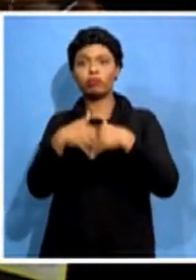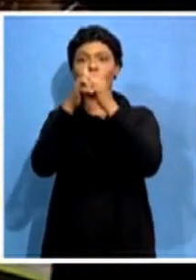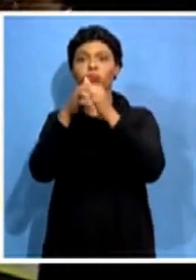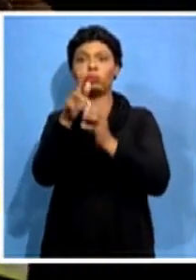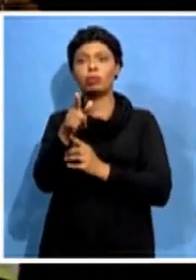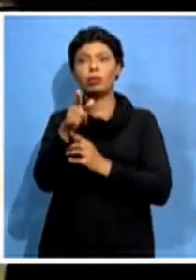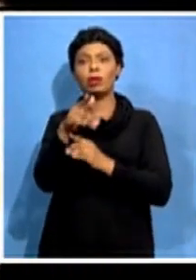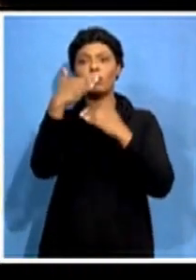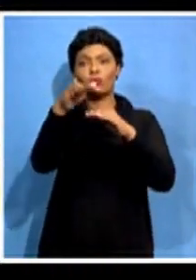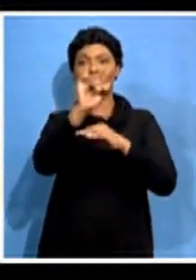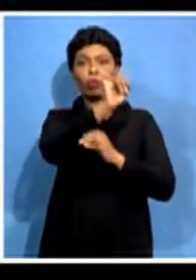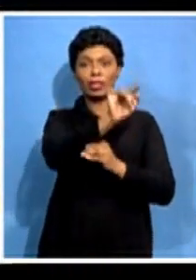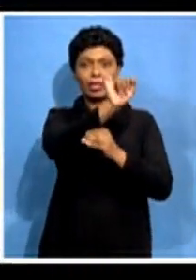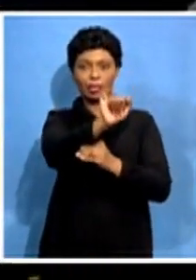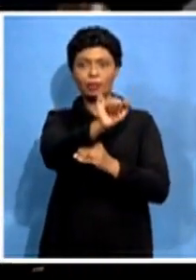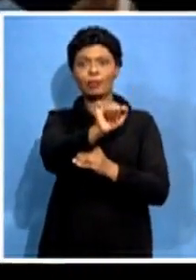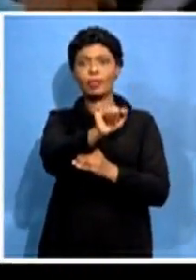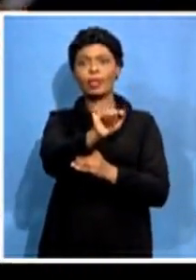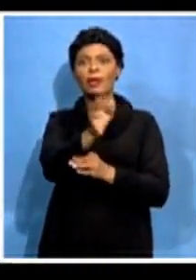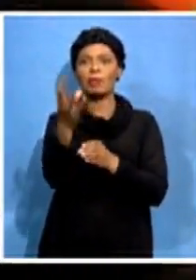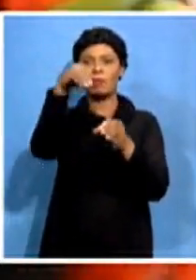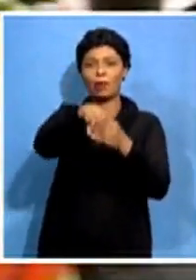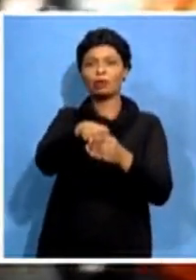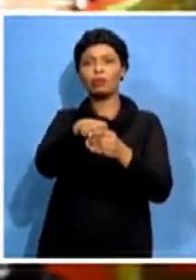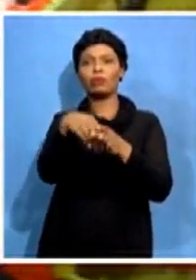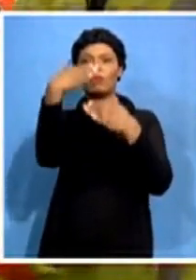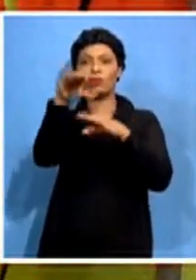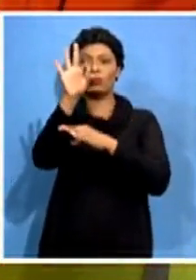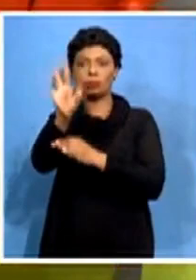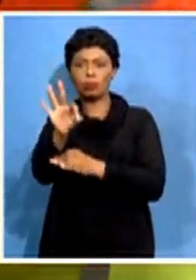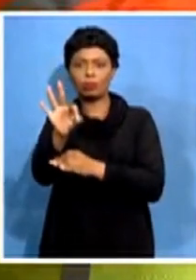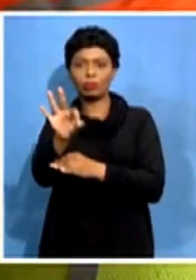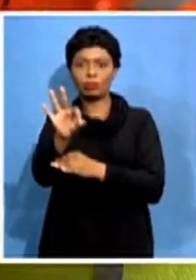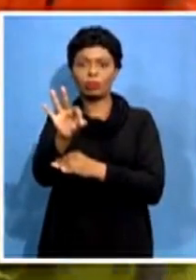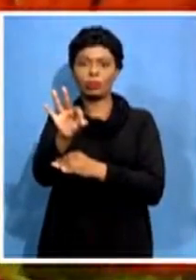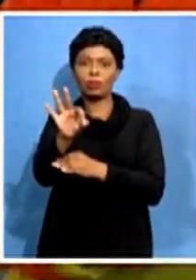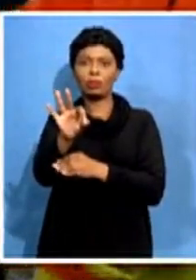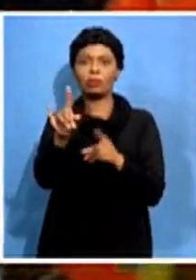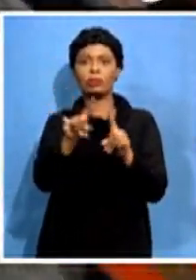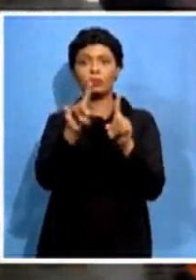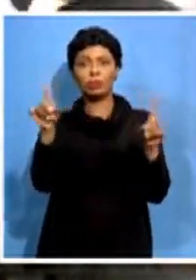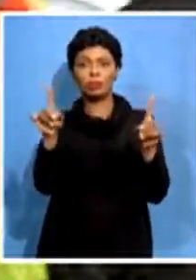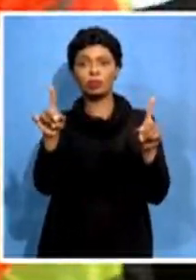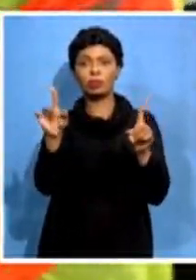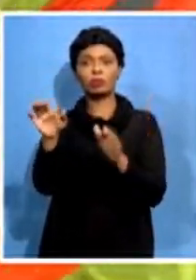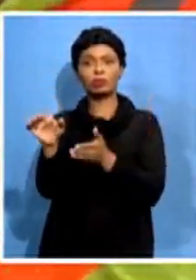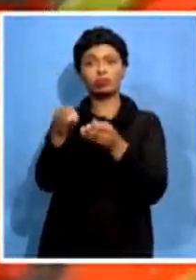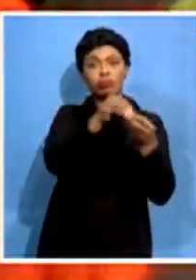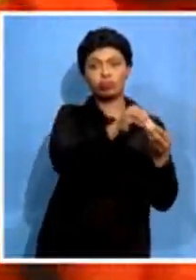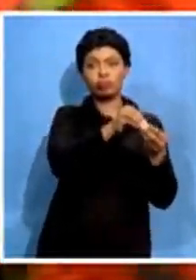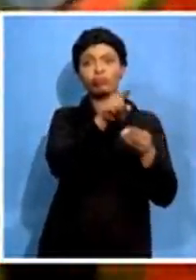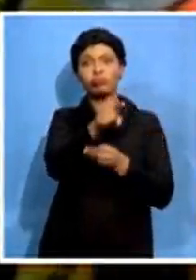3. But it was expedited and acquired from private sector, the land, into city of